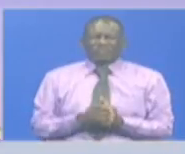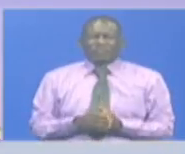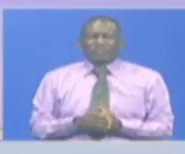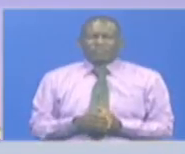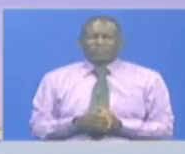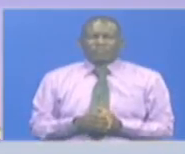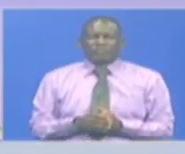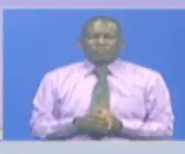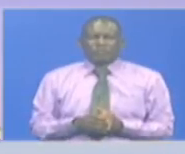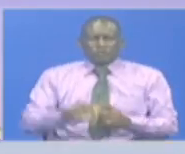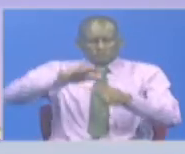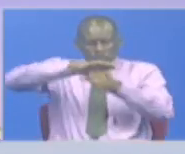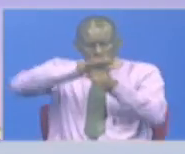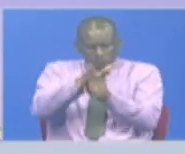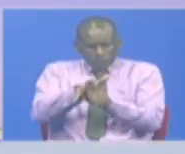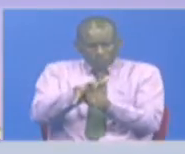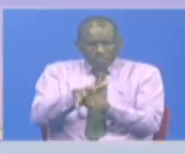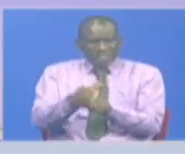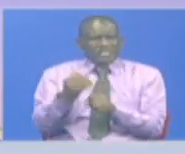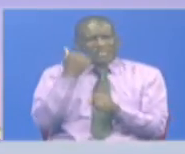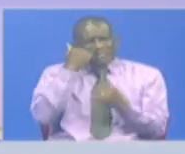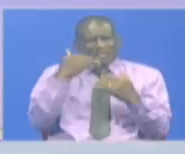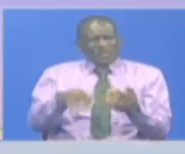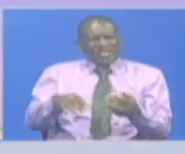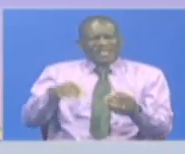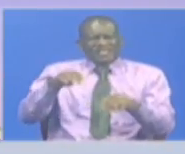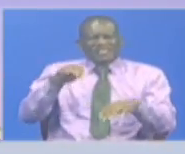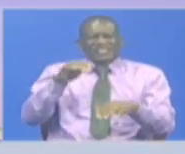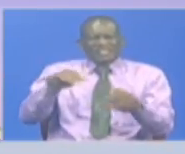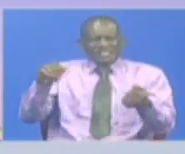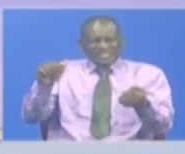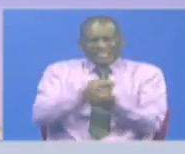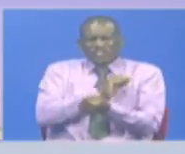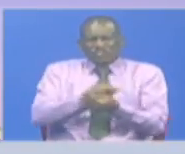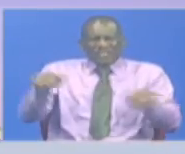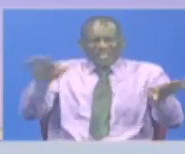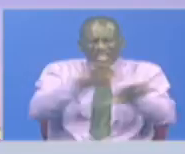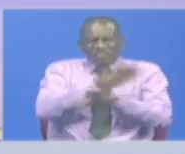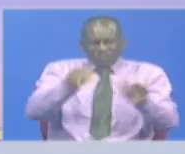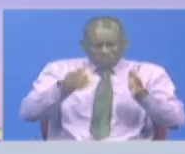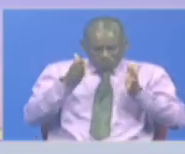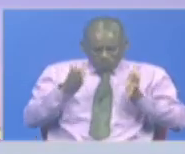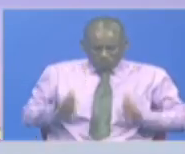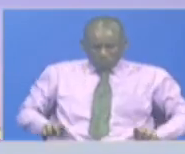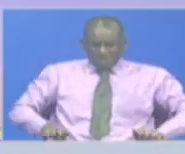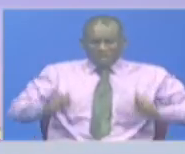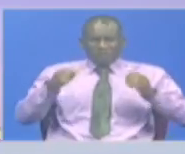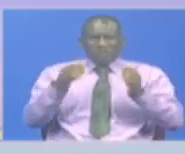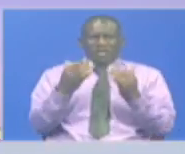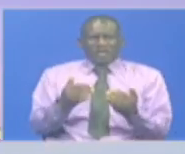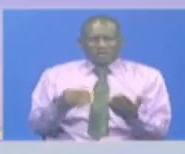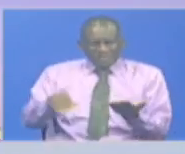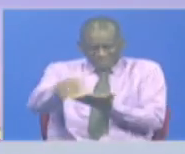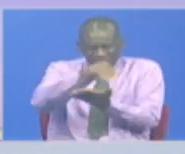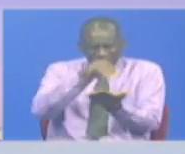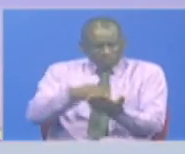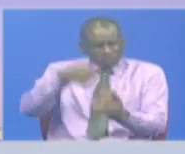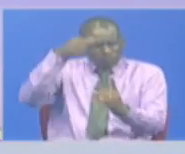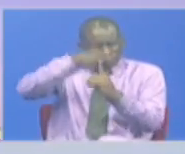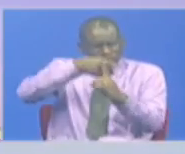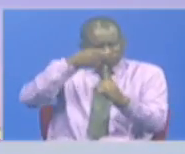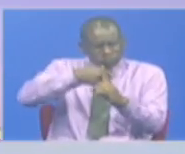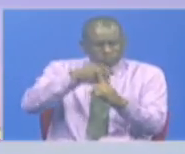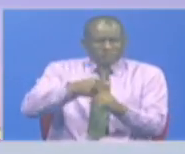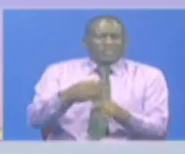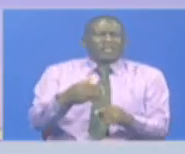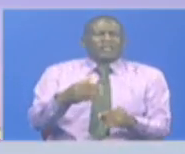Well, the COVID-19 pandemic is disrupting every aspect of human life, and at the center of the battle to kick out the disease is